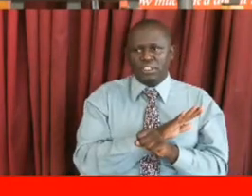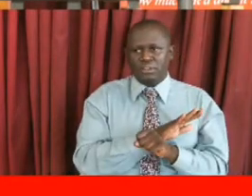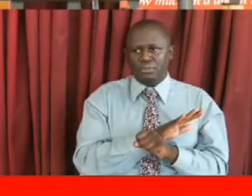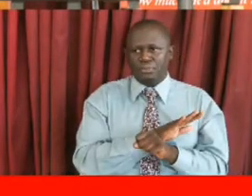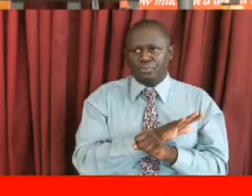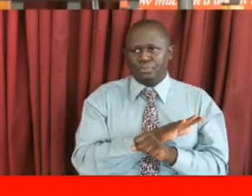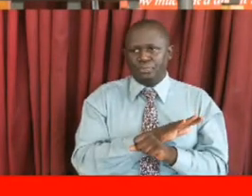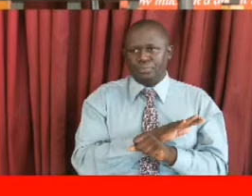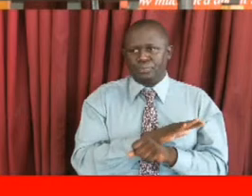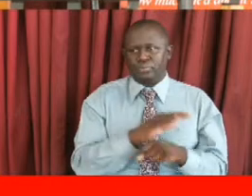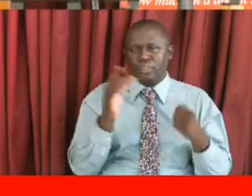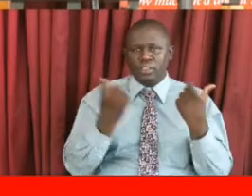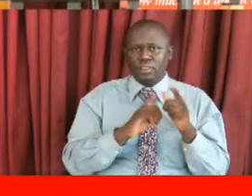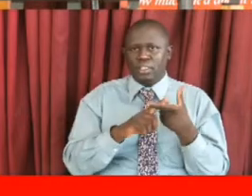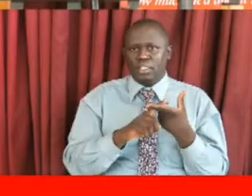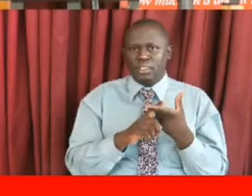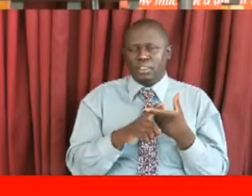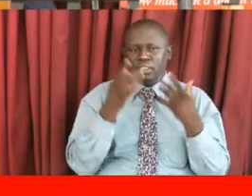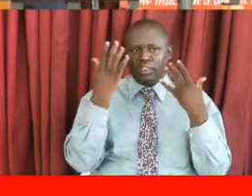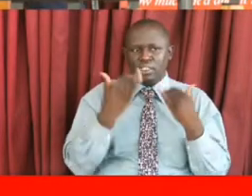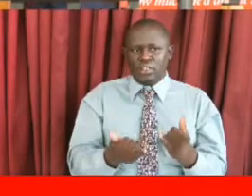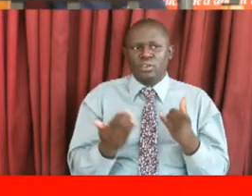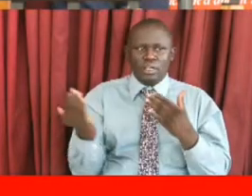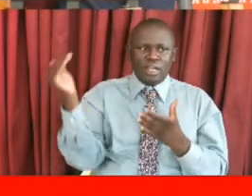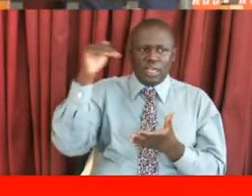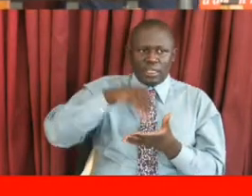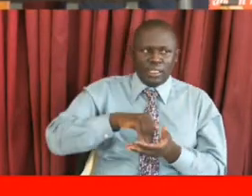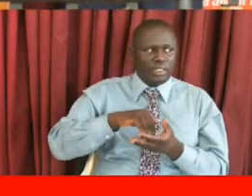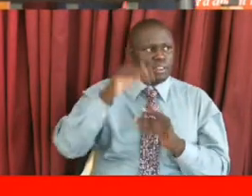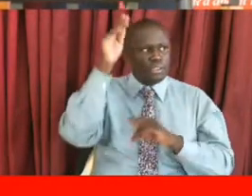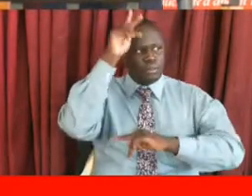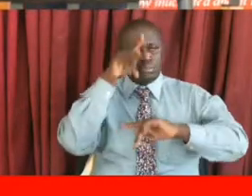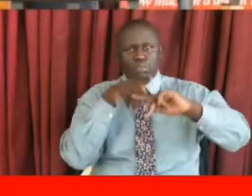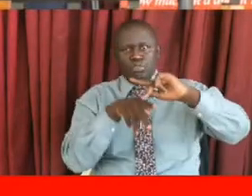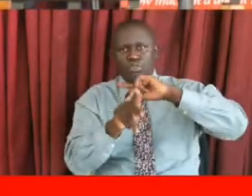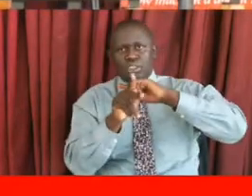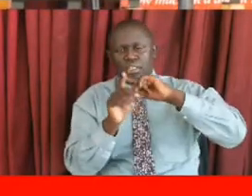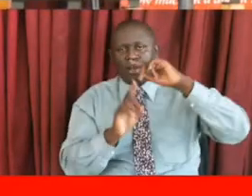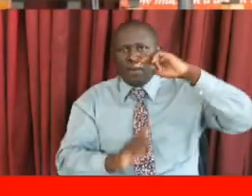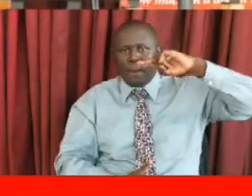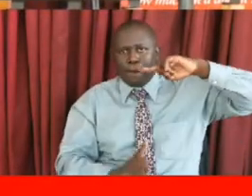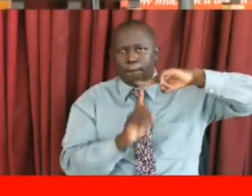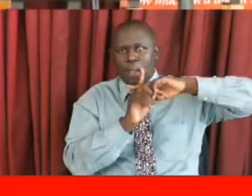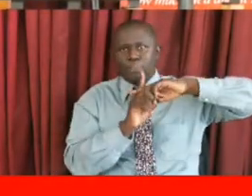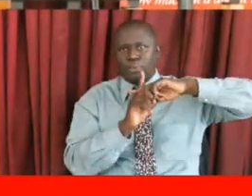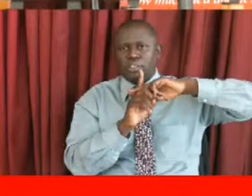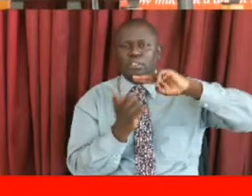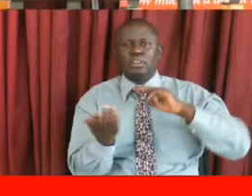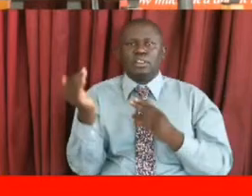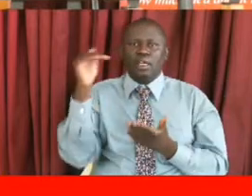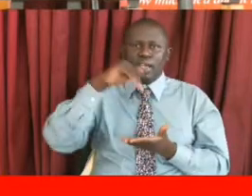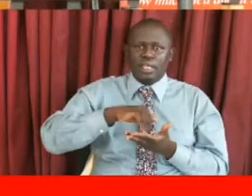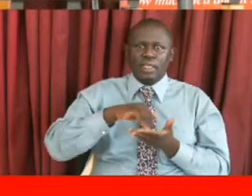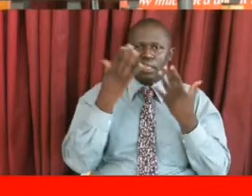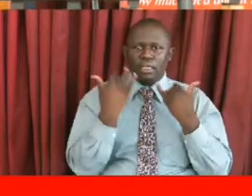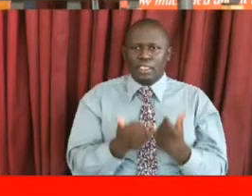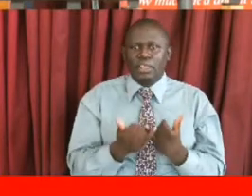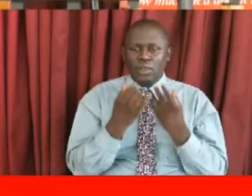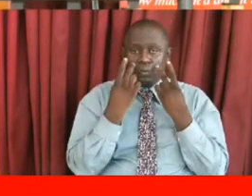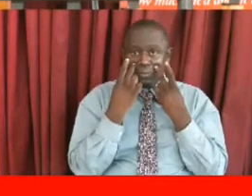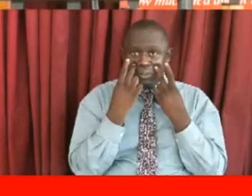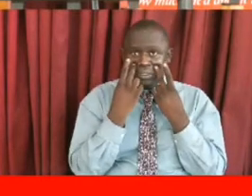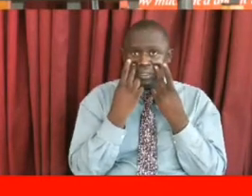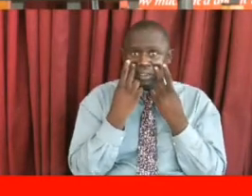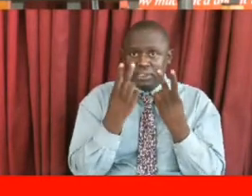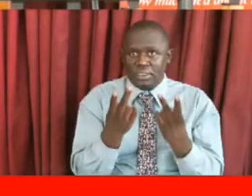complete a prophet arises again this is how to check if his div